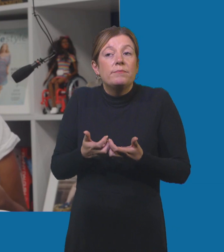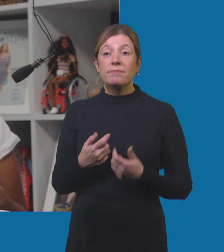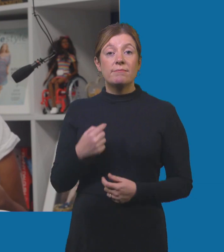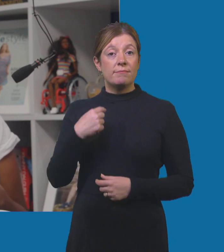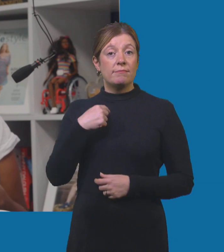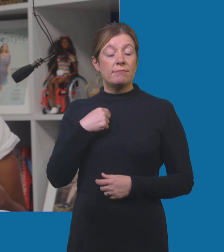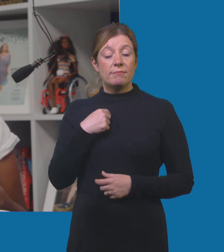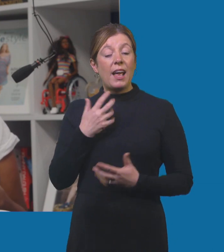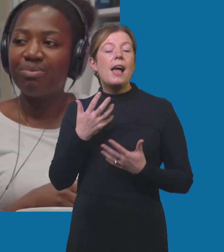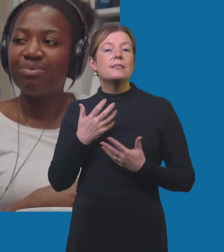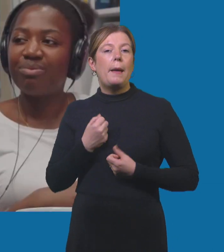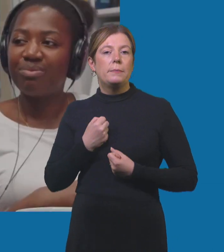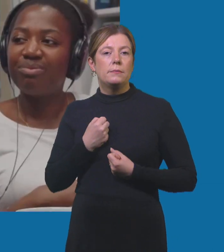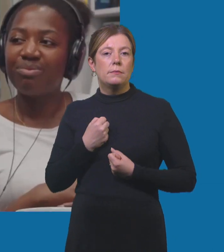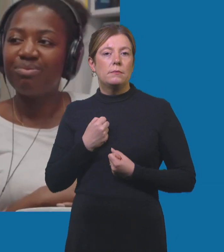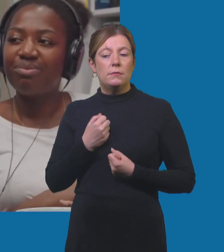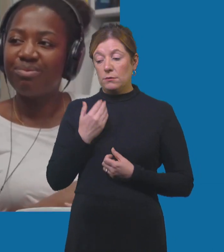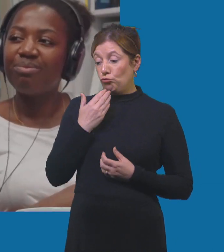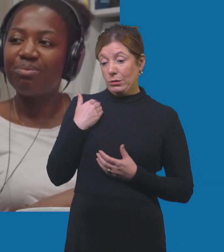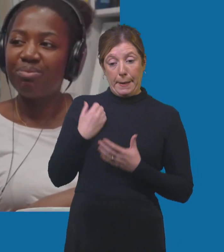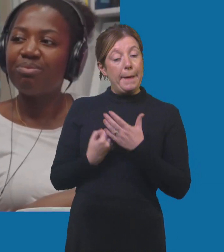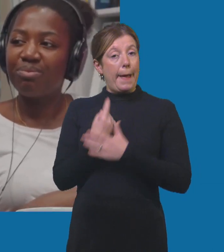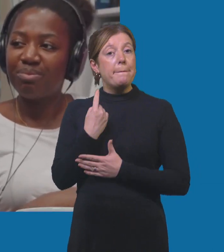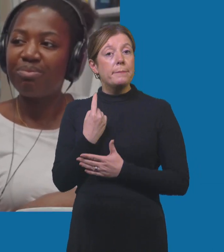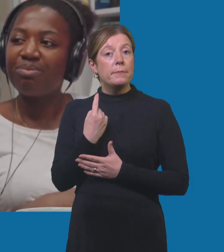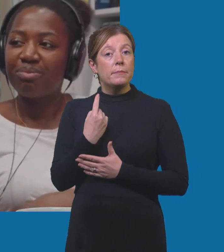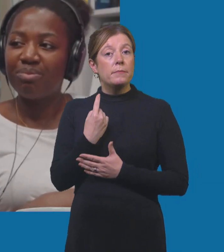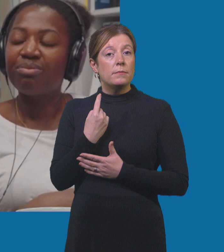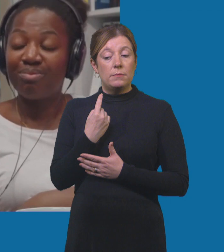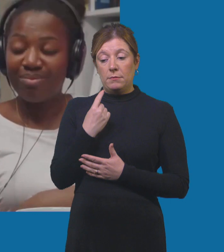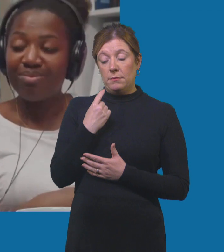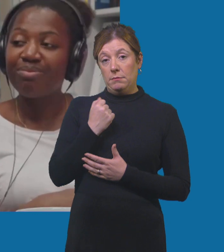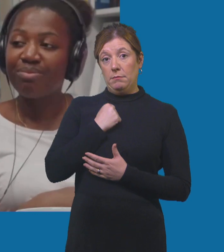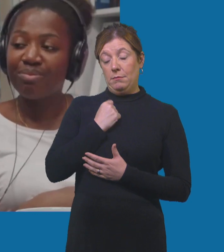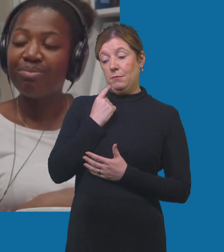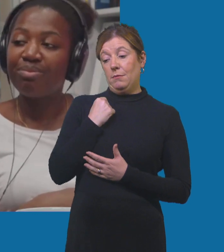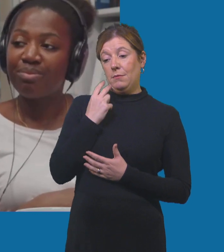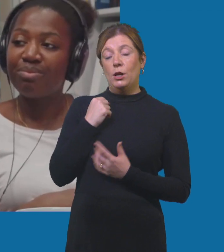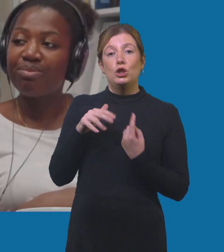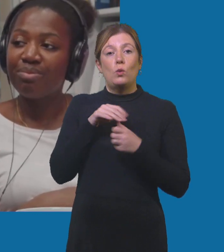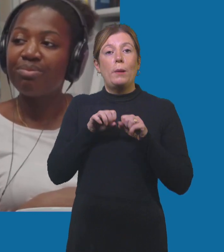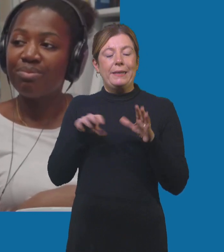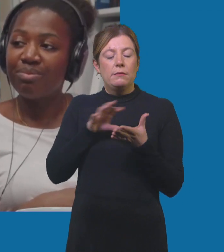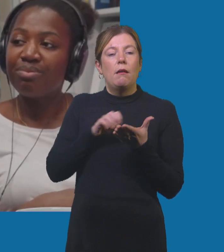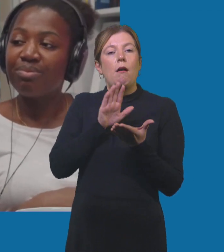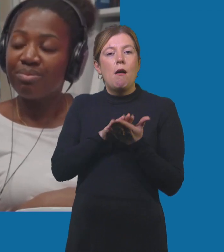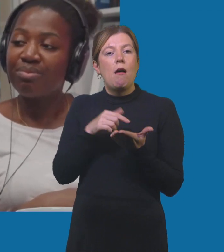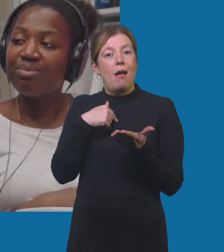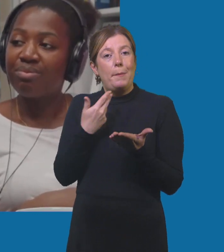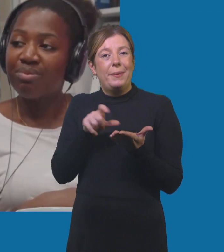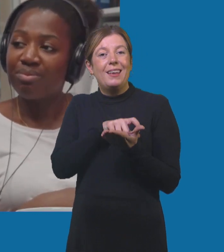that it's fine. I've actually been going through that recently. If you check back a couple of days ago on my social media, I put out a very honest